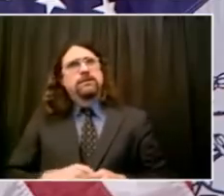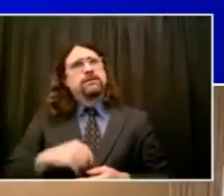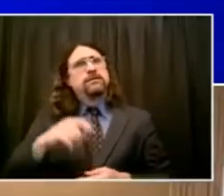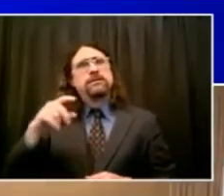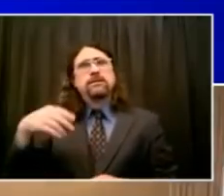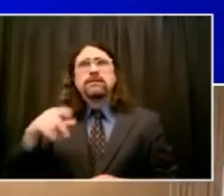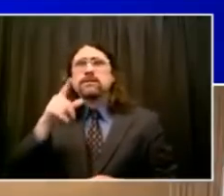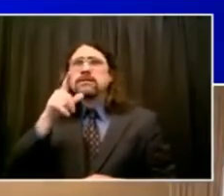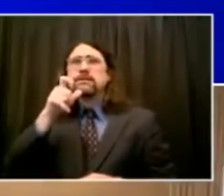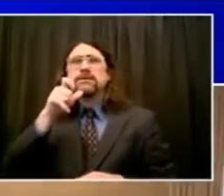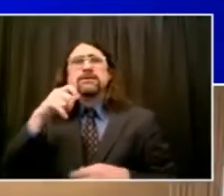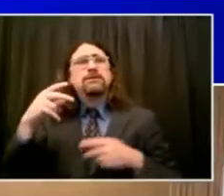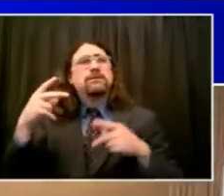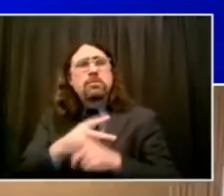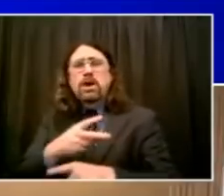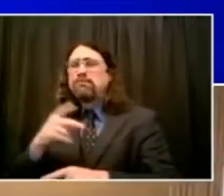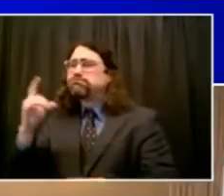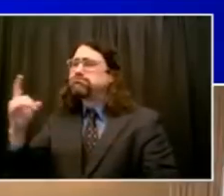homes in New York City.